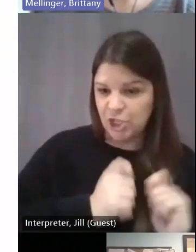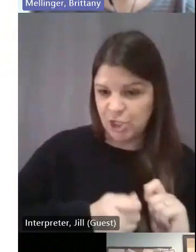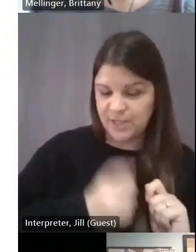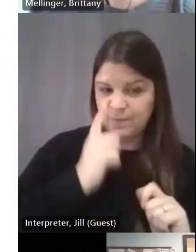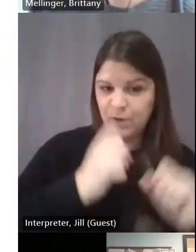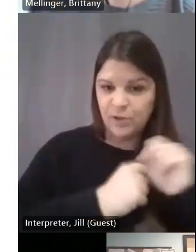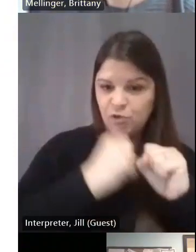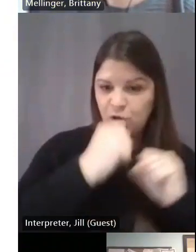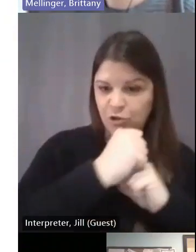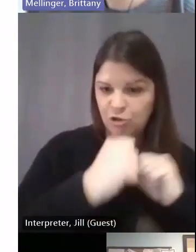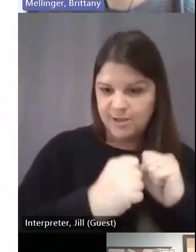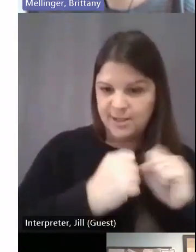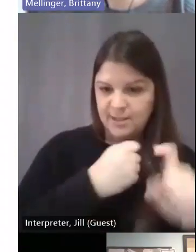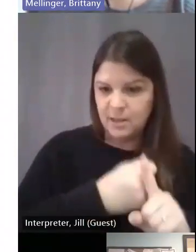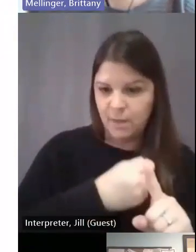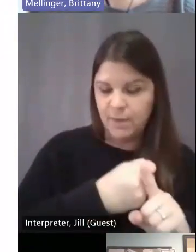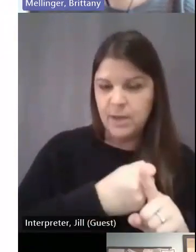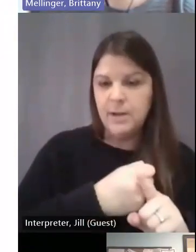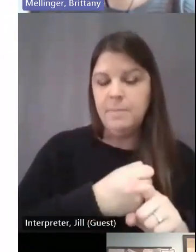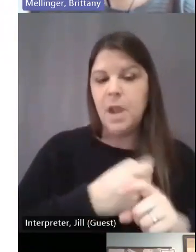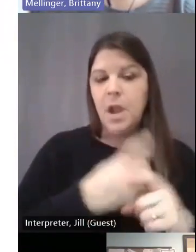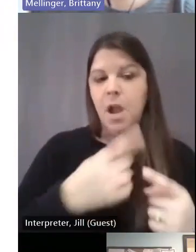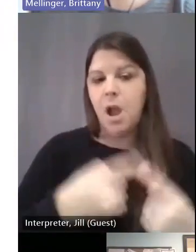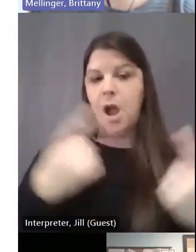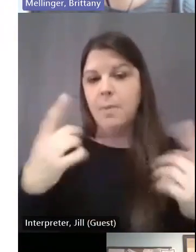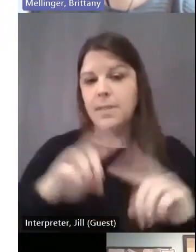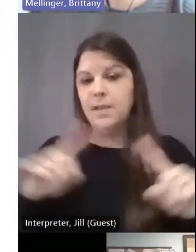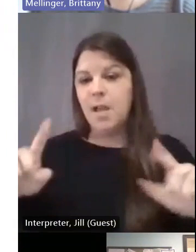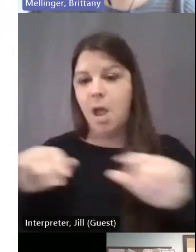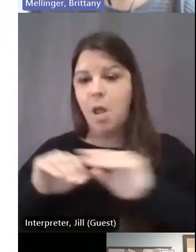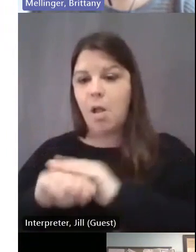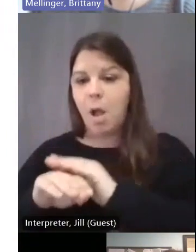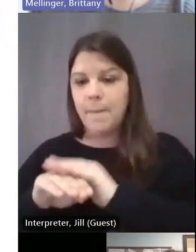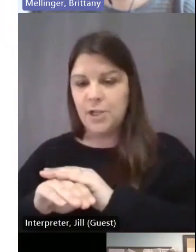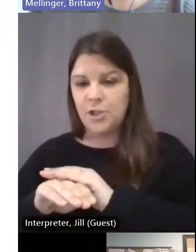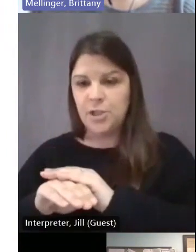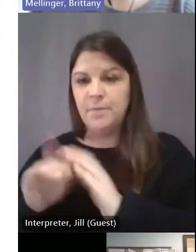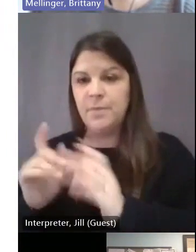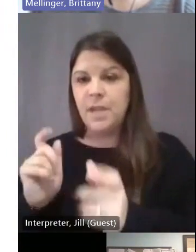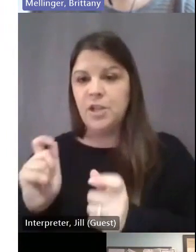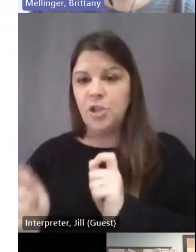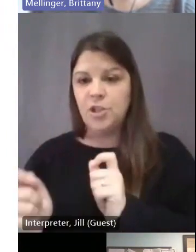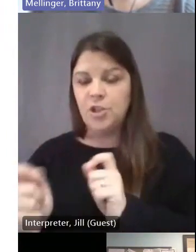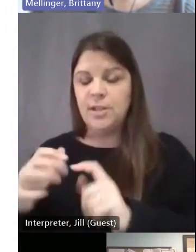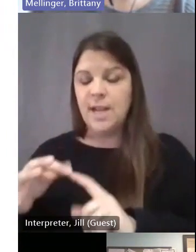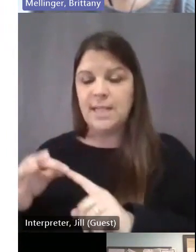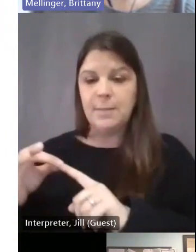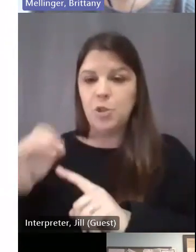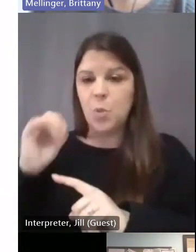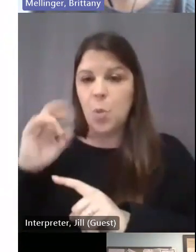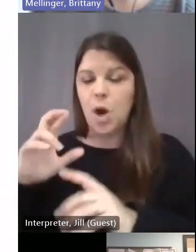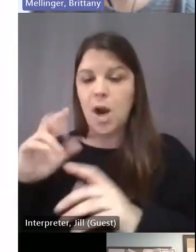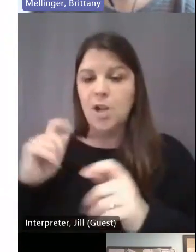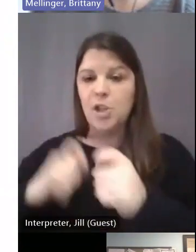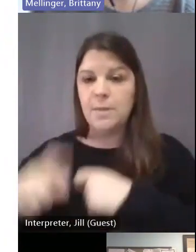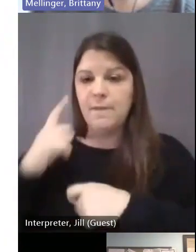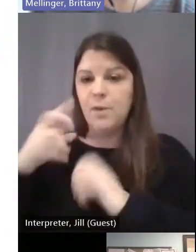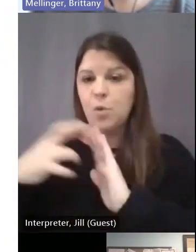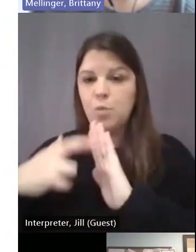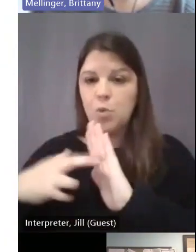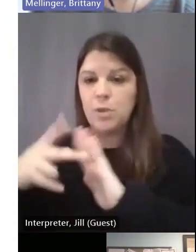structure. By contrast, an accommodation is when you're making changes, exceptions, or adjustments to rules,